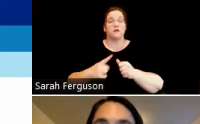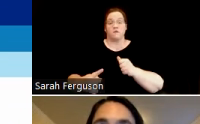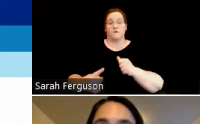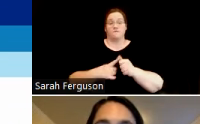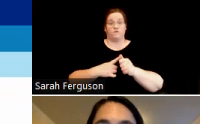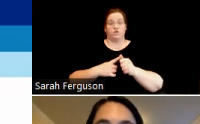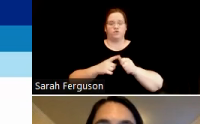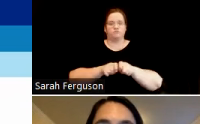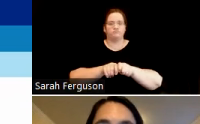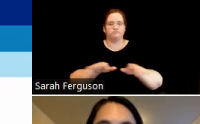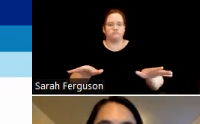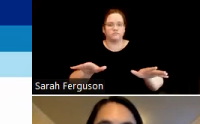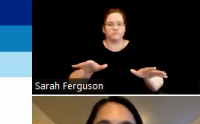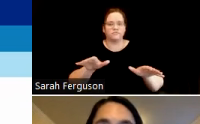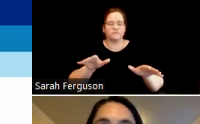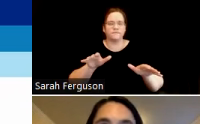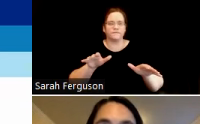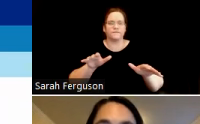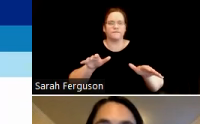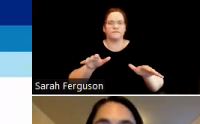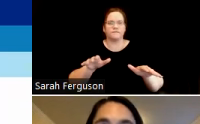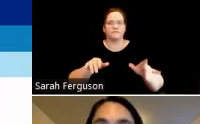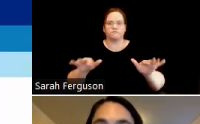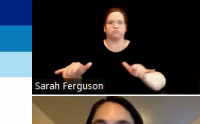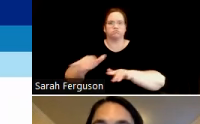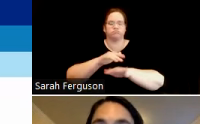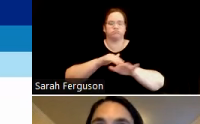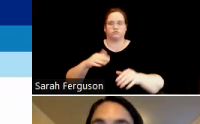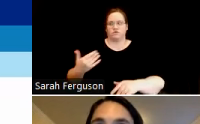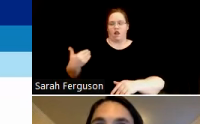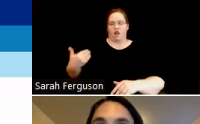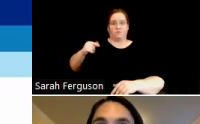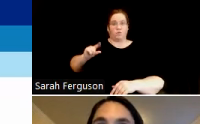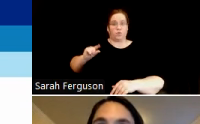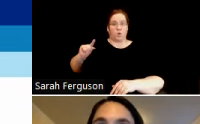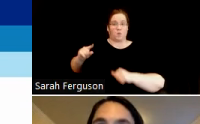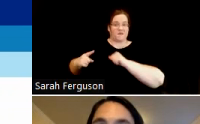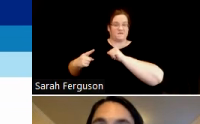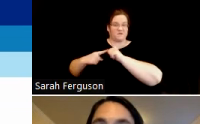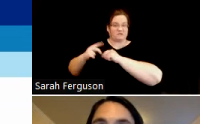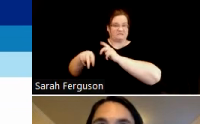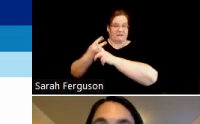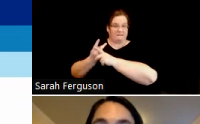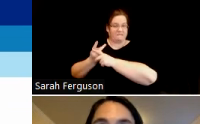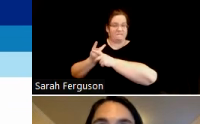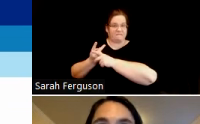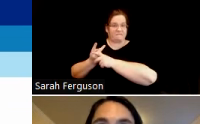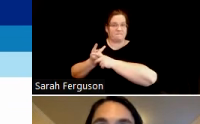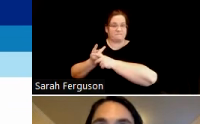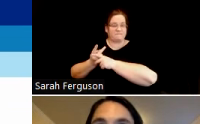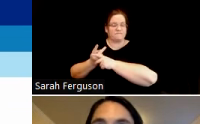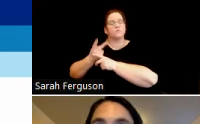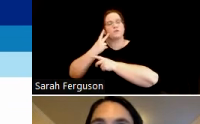that was circulating in 2020 when this started. They certainly were seeing a fair amount of